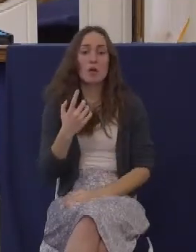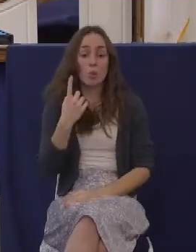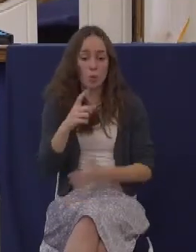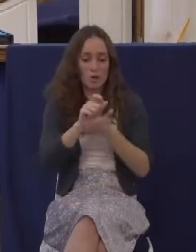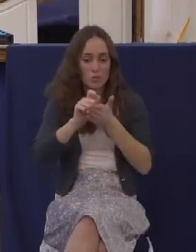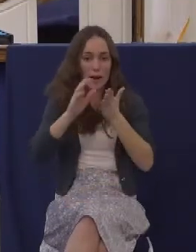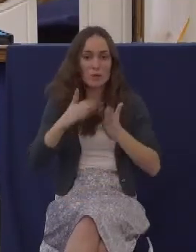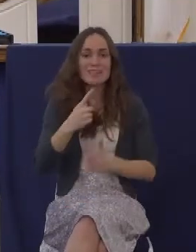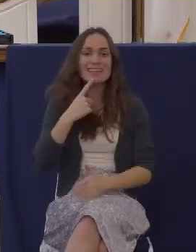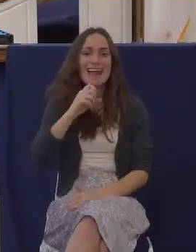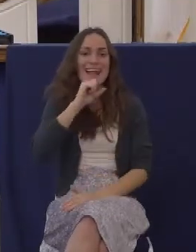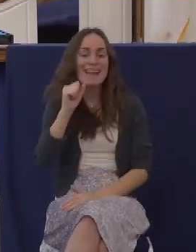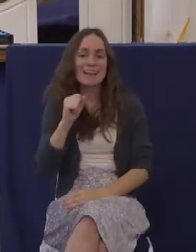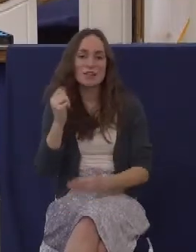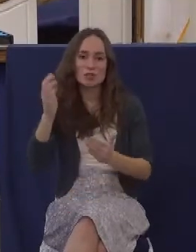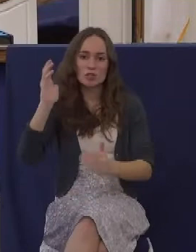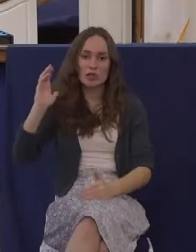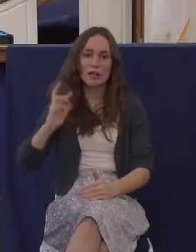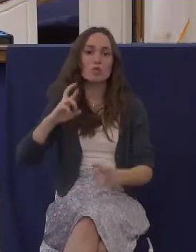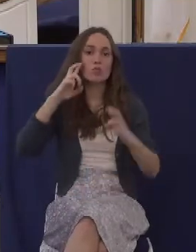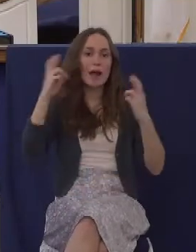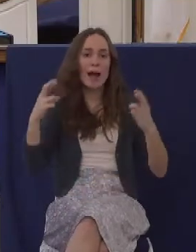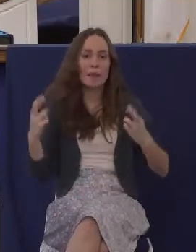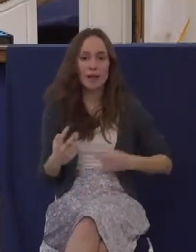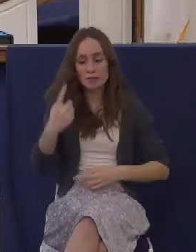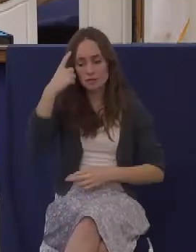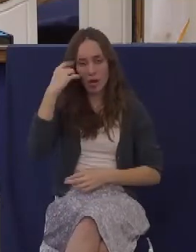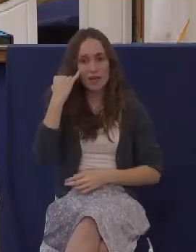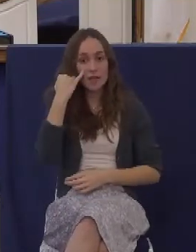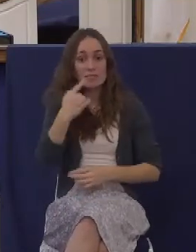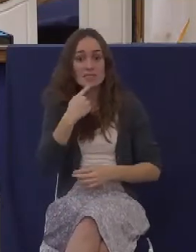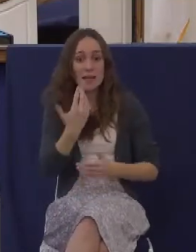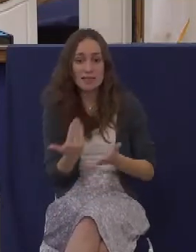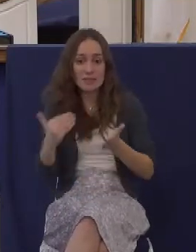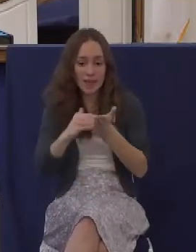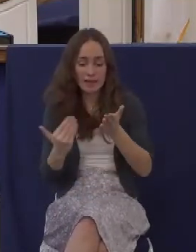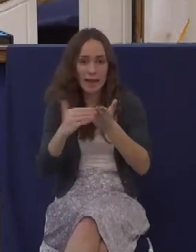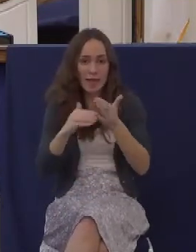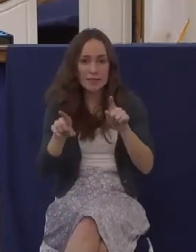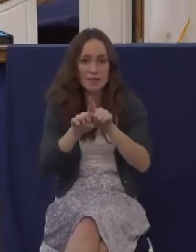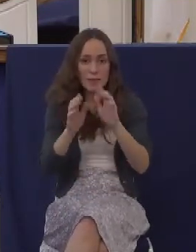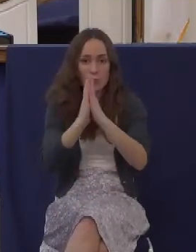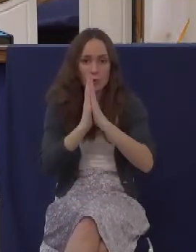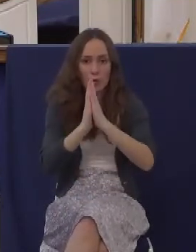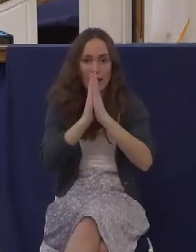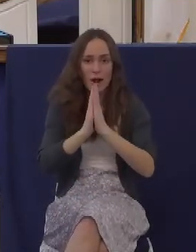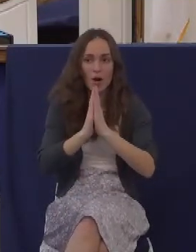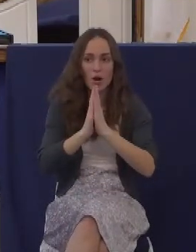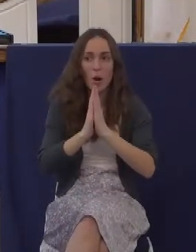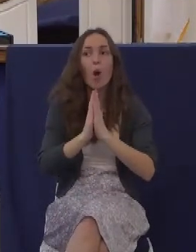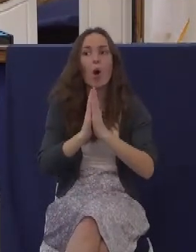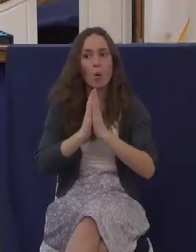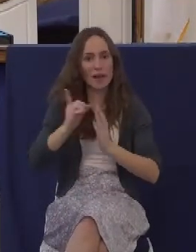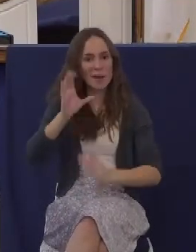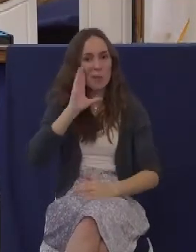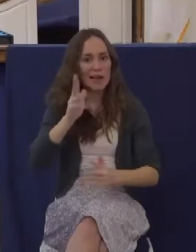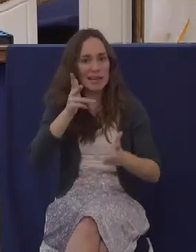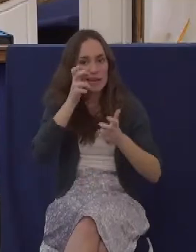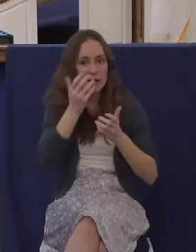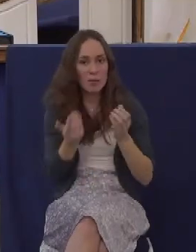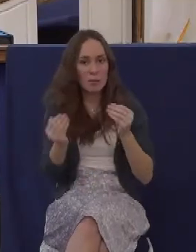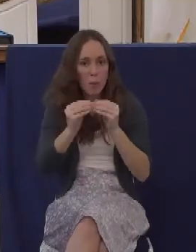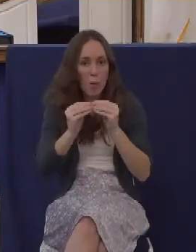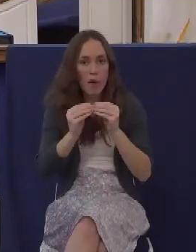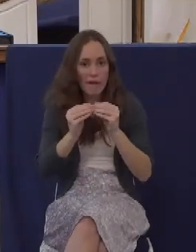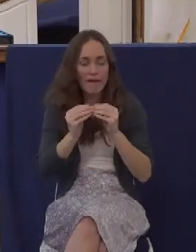the prayer, the more likely it would be heard and heeded by God. So just multiple, just over and